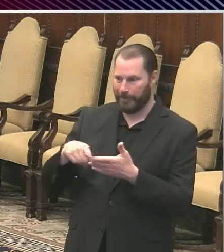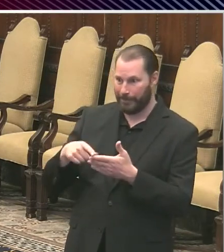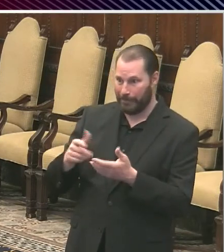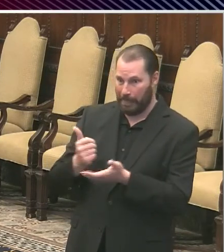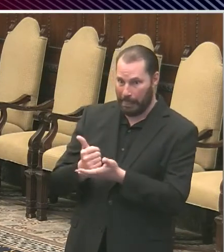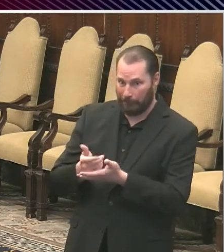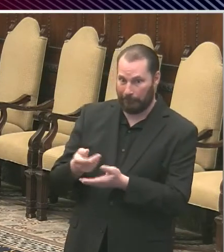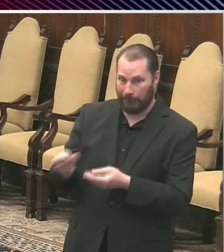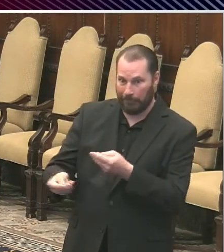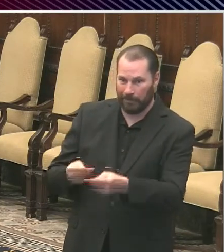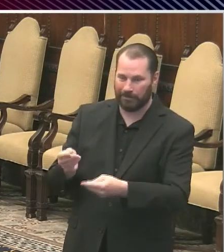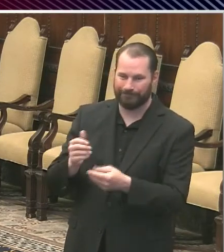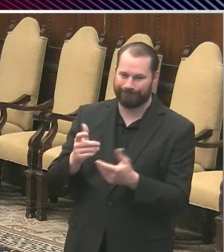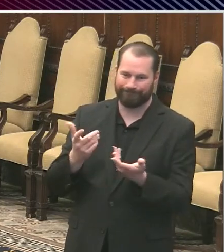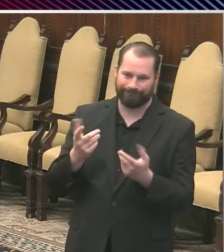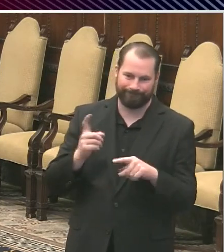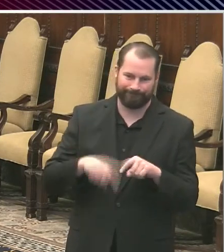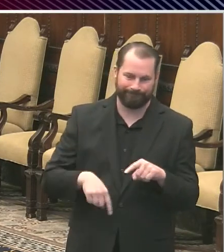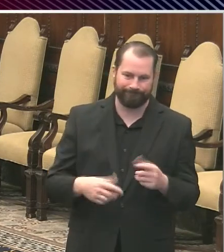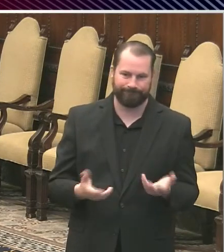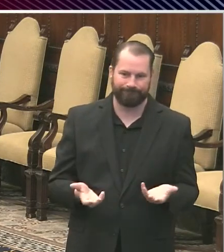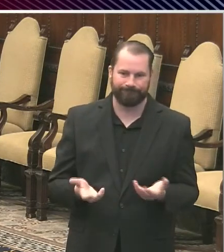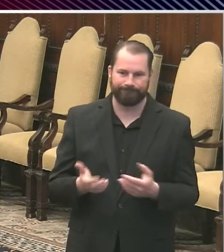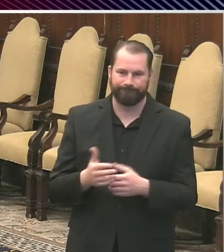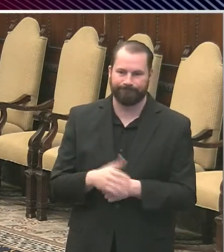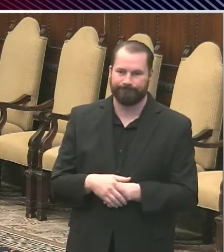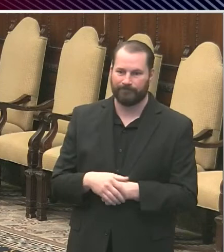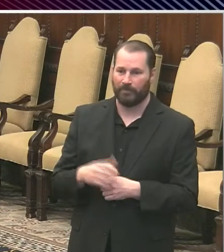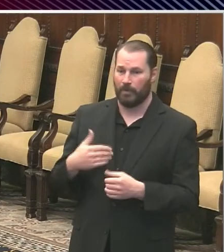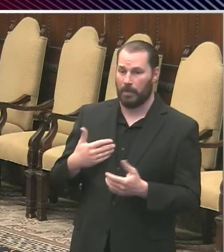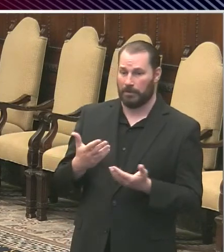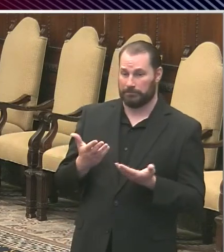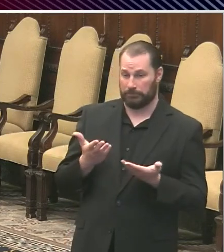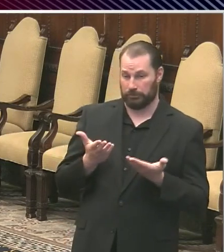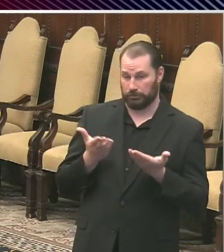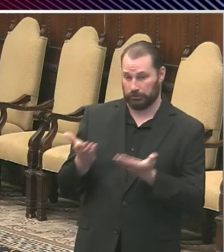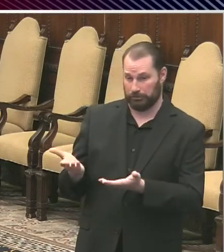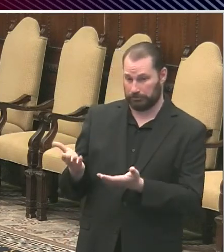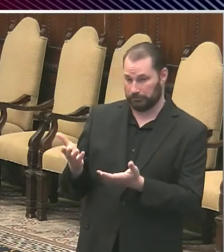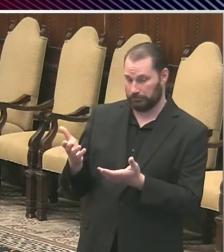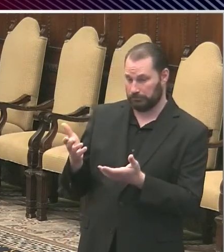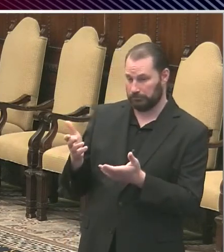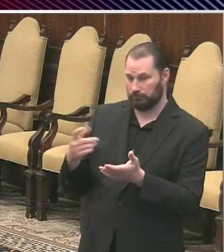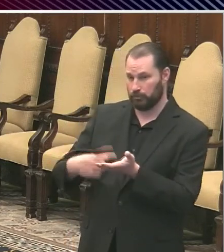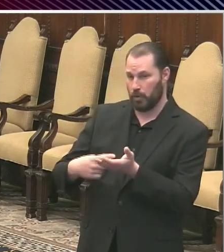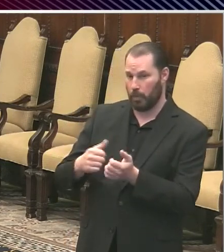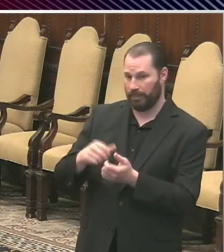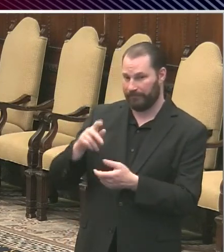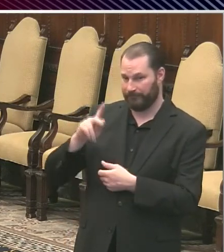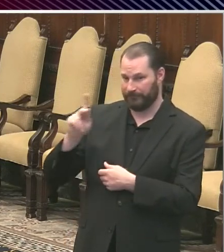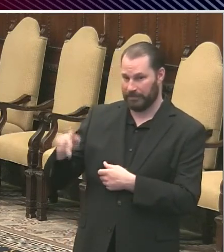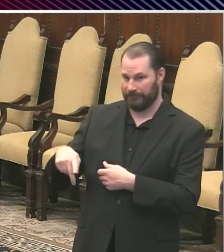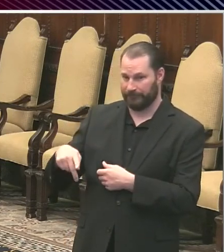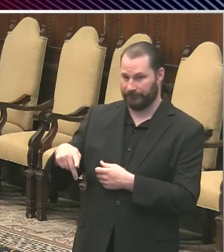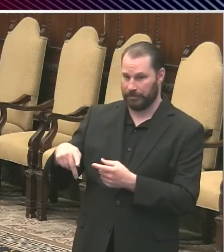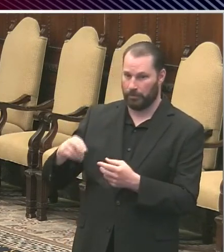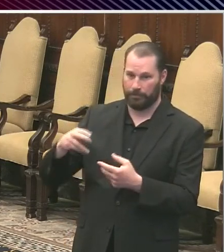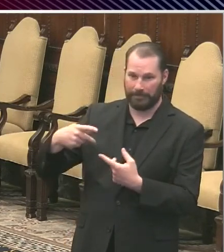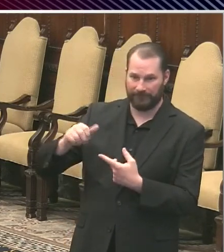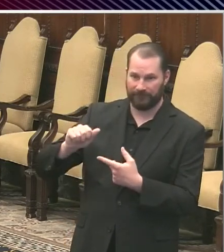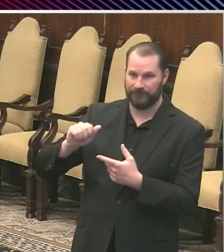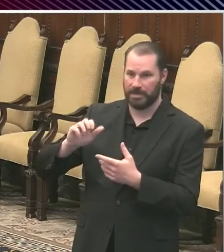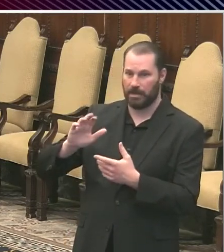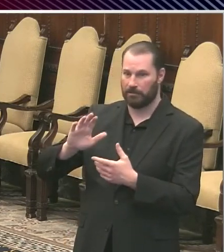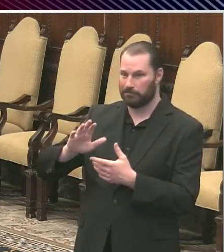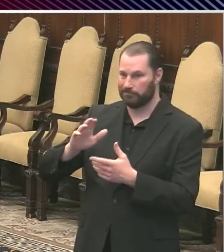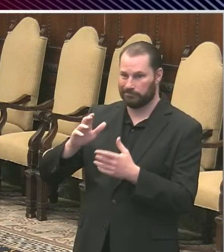and we can also do it, is to talk to our Philadelphia and Pennsylvania delegations to see if there's something that can be done to correct that. But he is insistent on trying